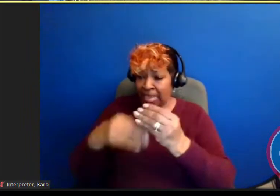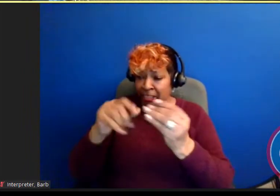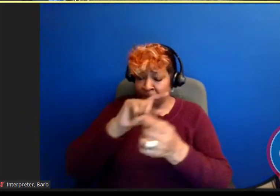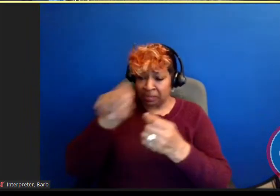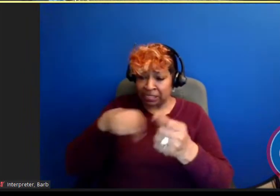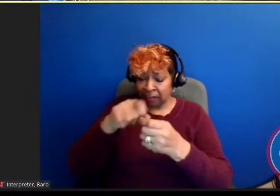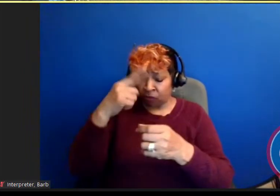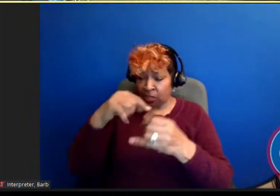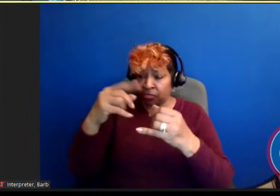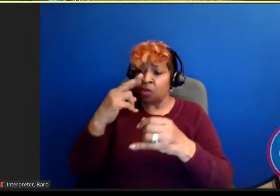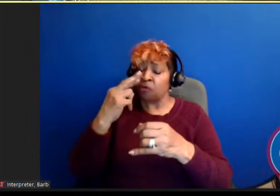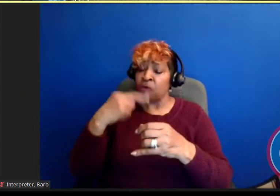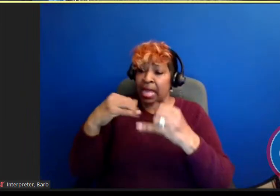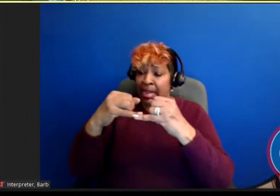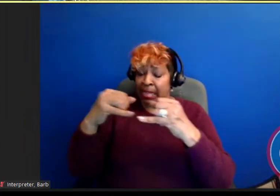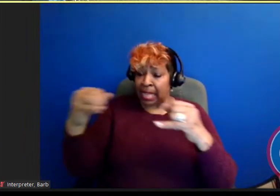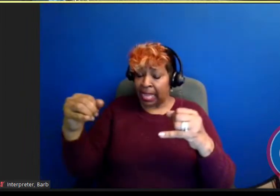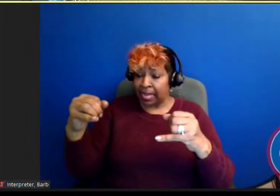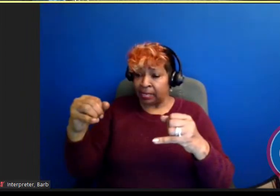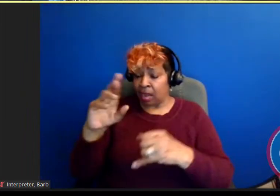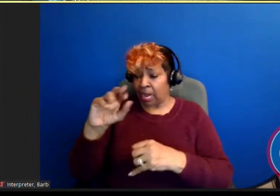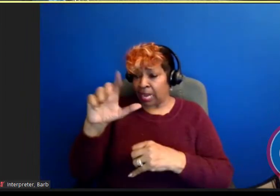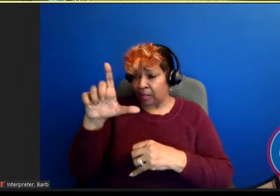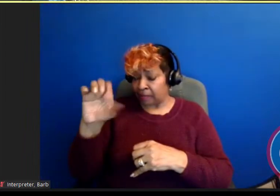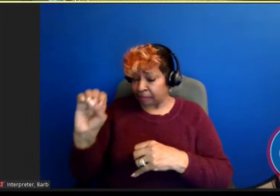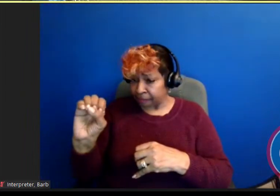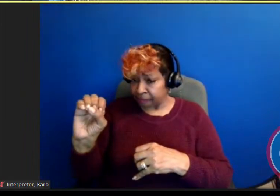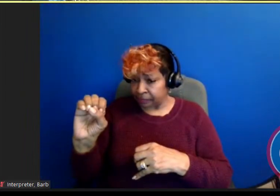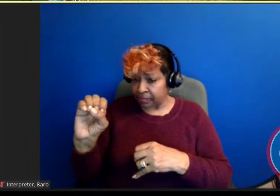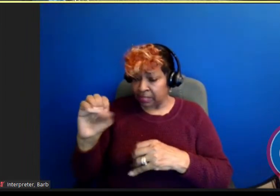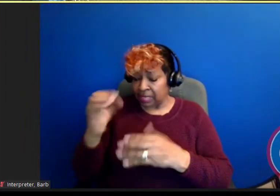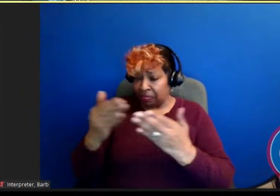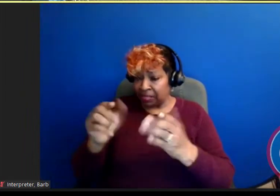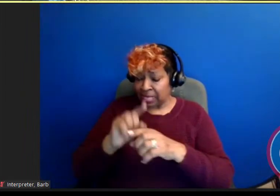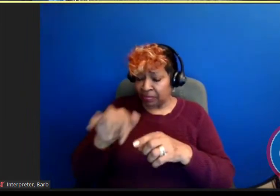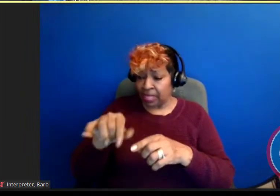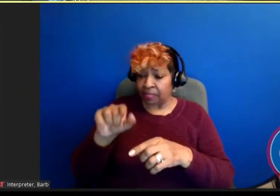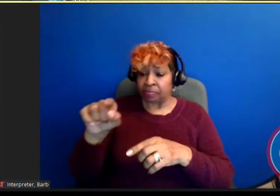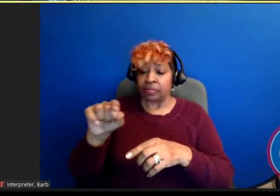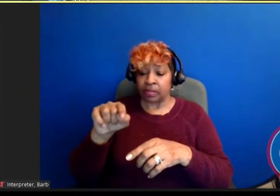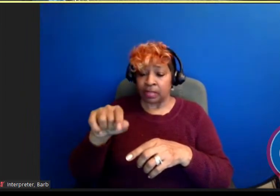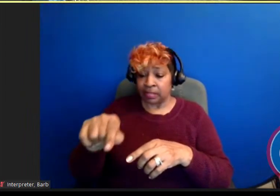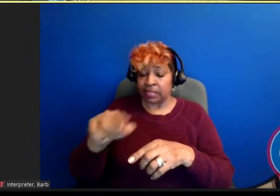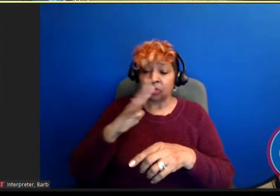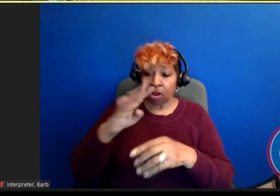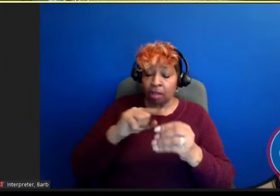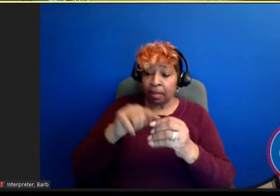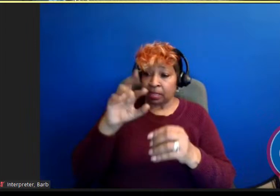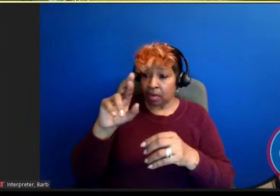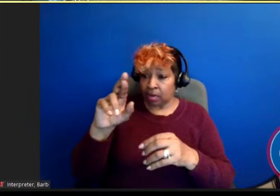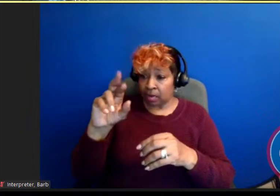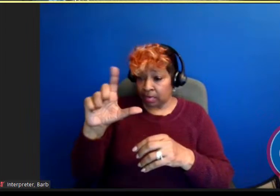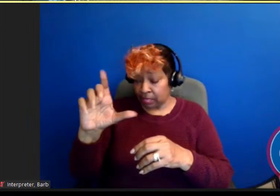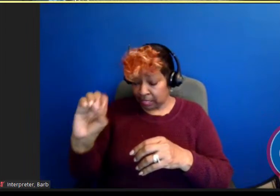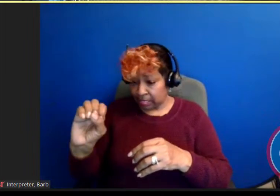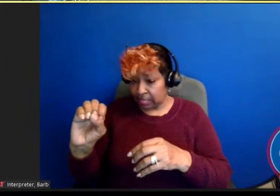line extension or anything of that nature? So there's a reference in the report to the red line extension and the fact that it will change